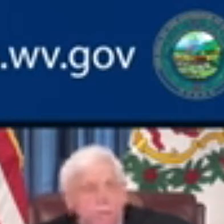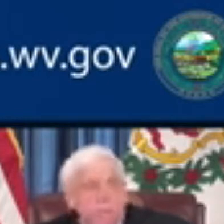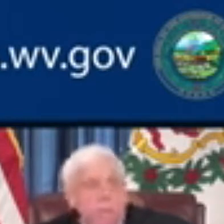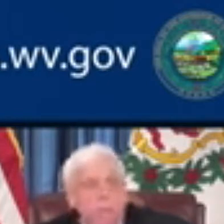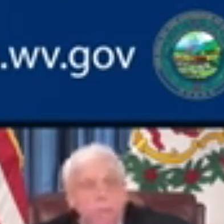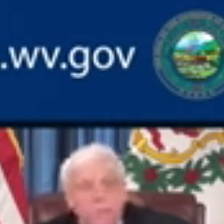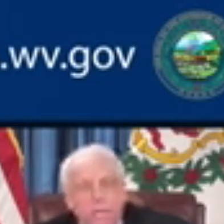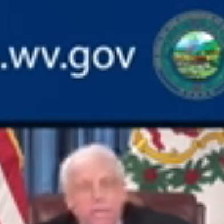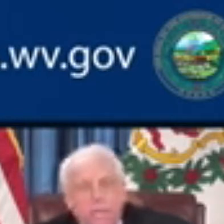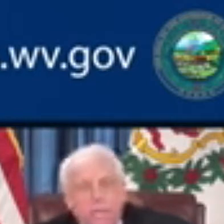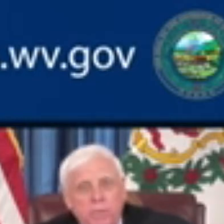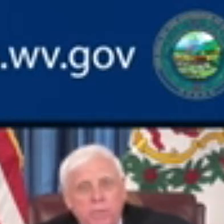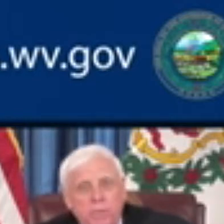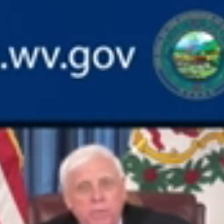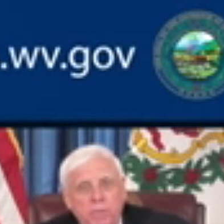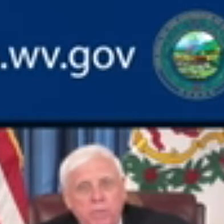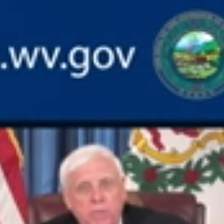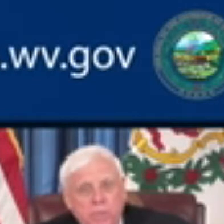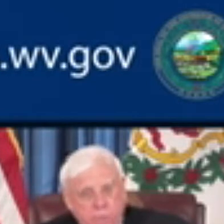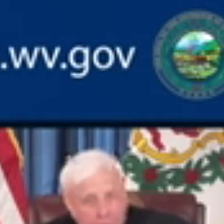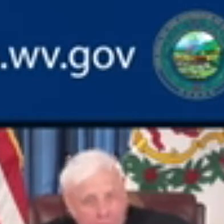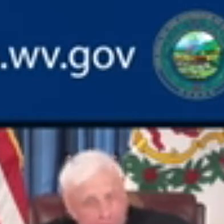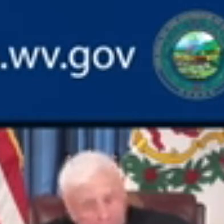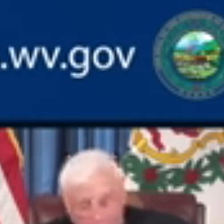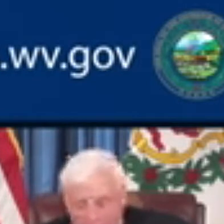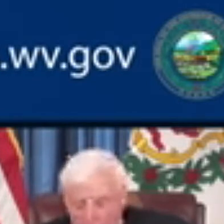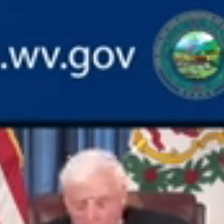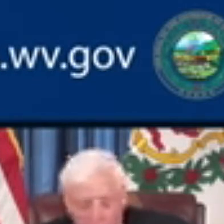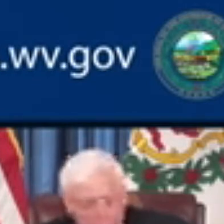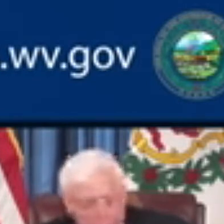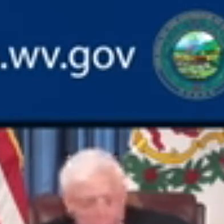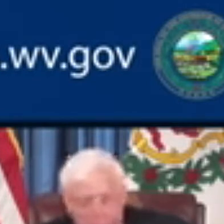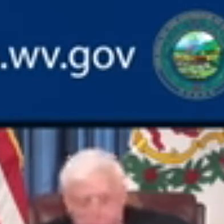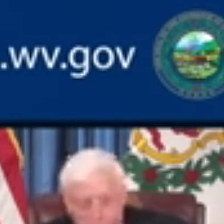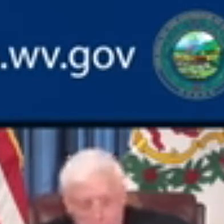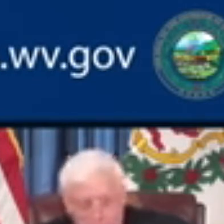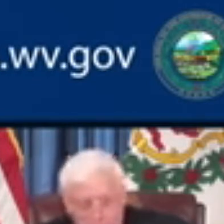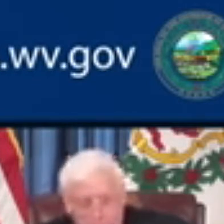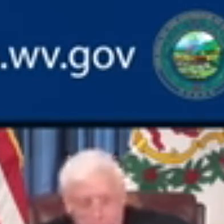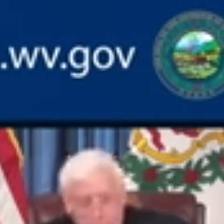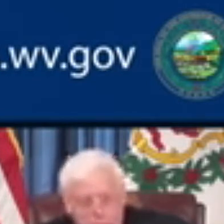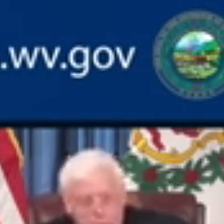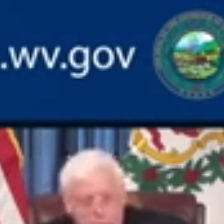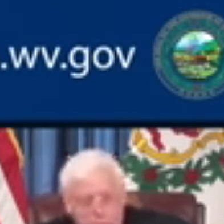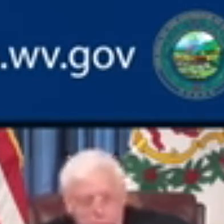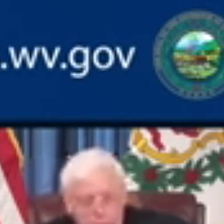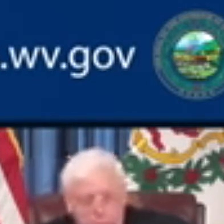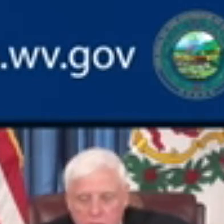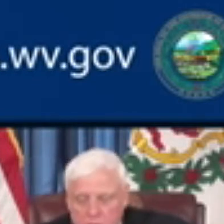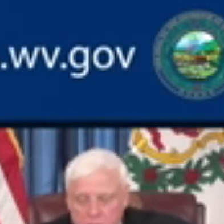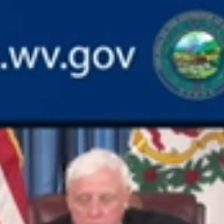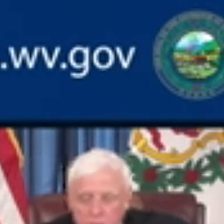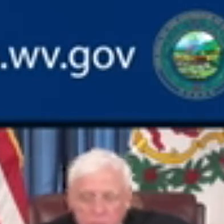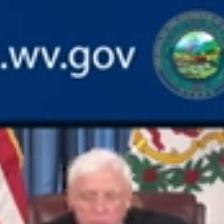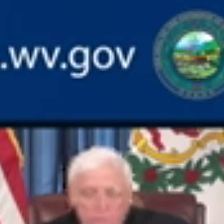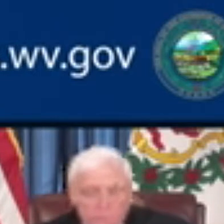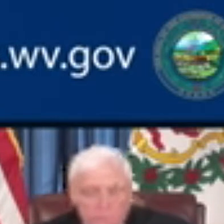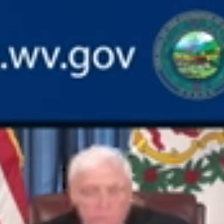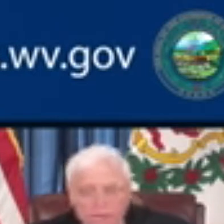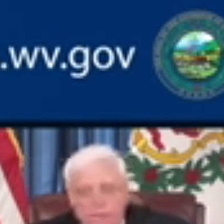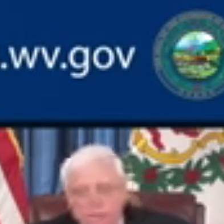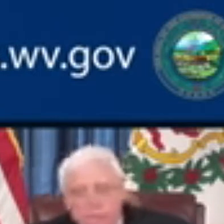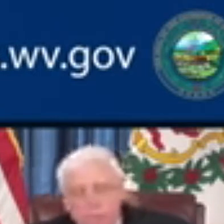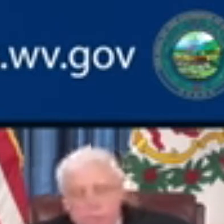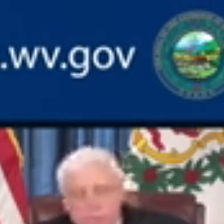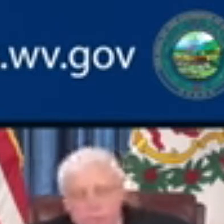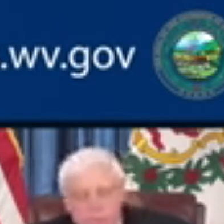thousands of them that have stepped up and everything, but we need lots and lots more. So please take